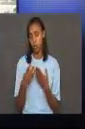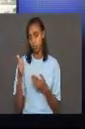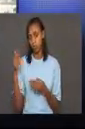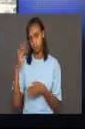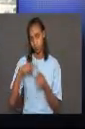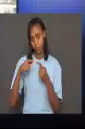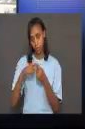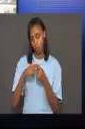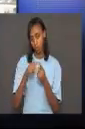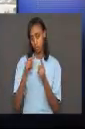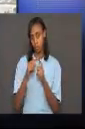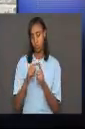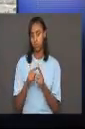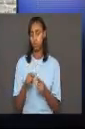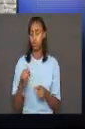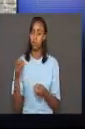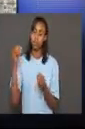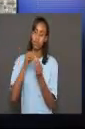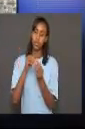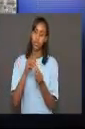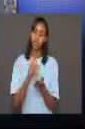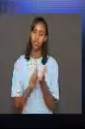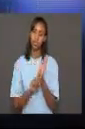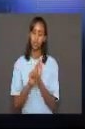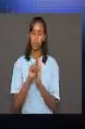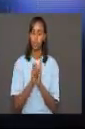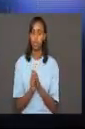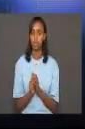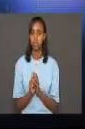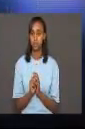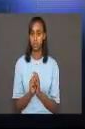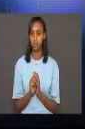revenue for further developments.